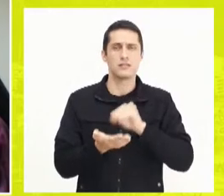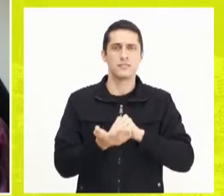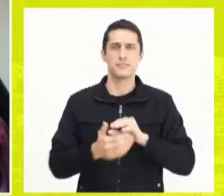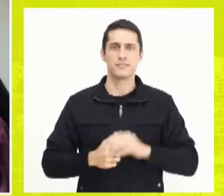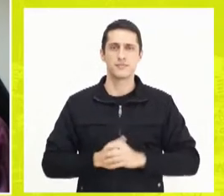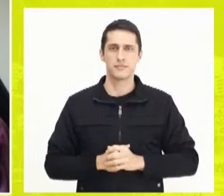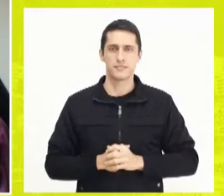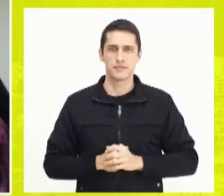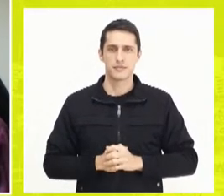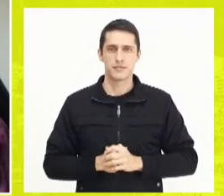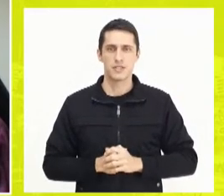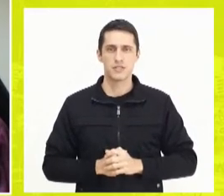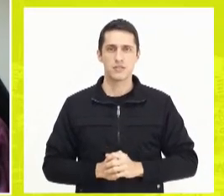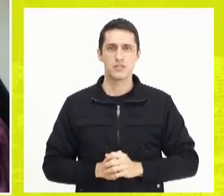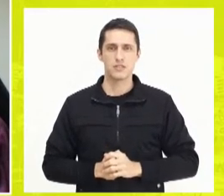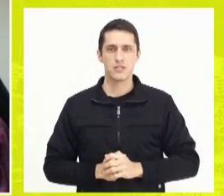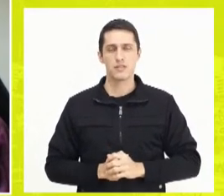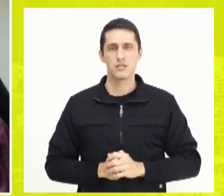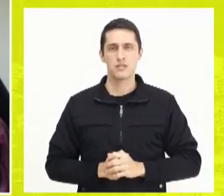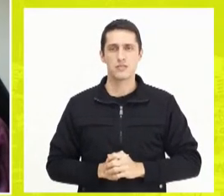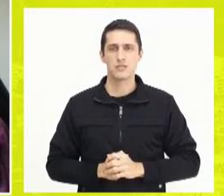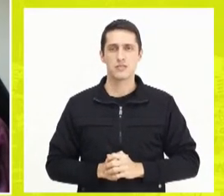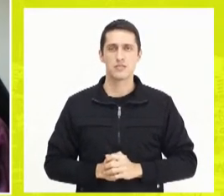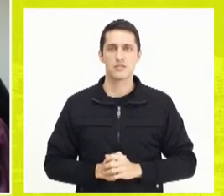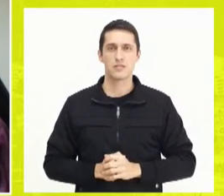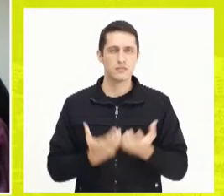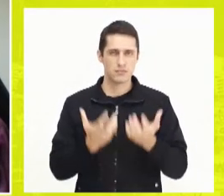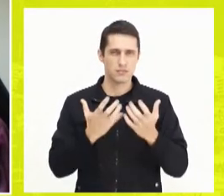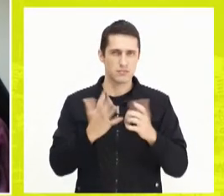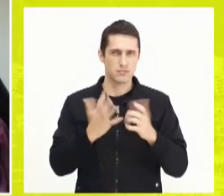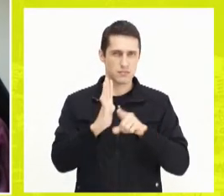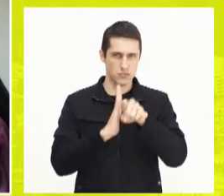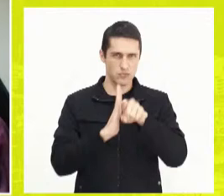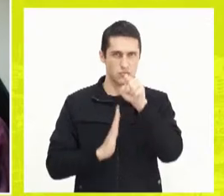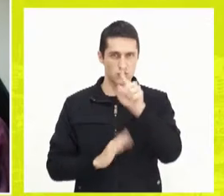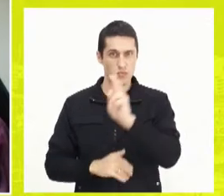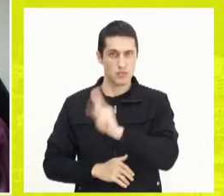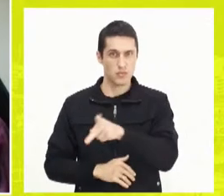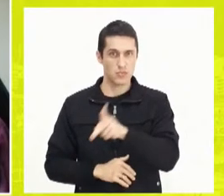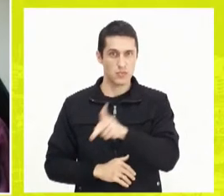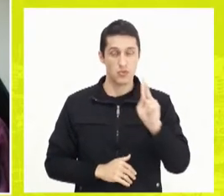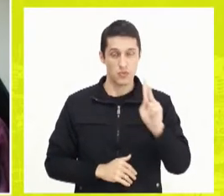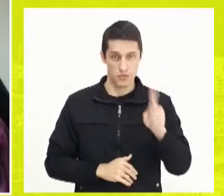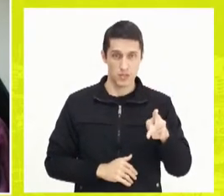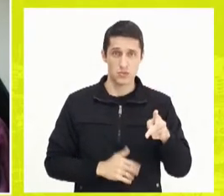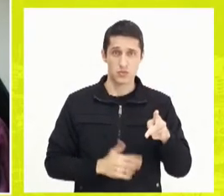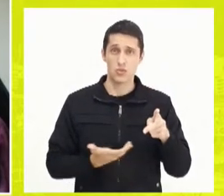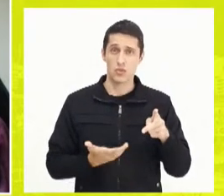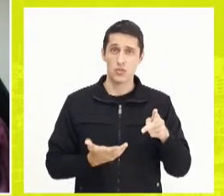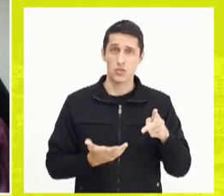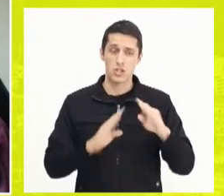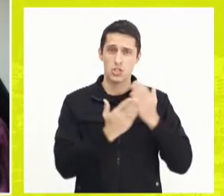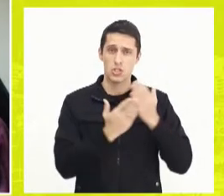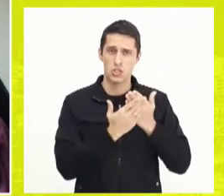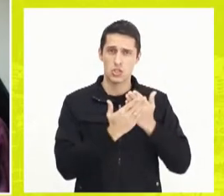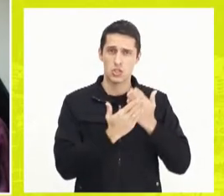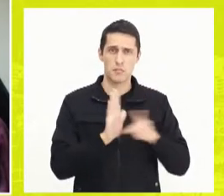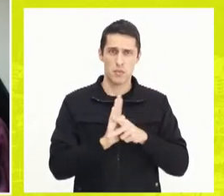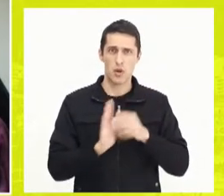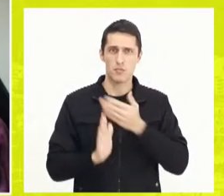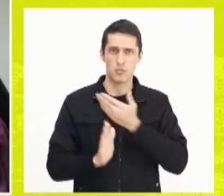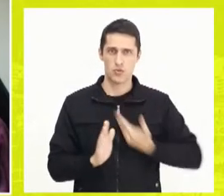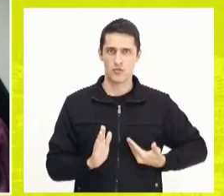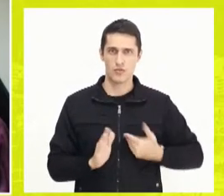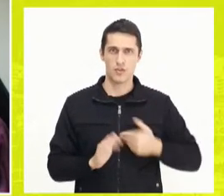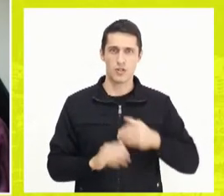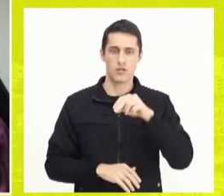accessed yet because i don't know not everybody is aware of that and lina i'd